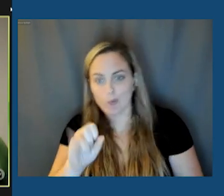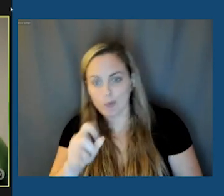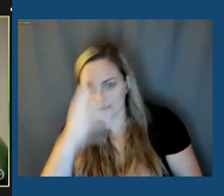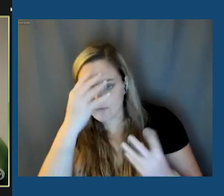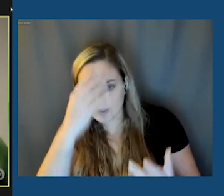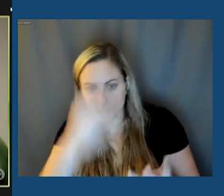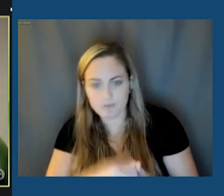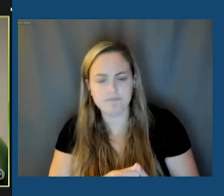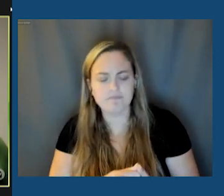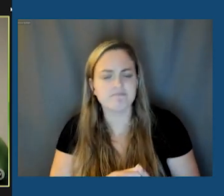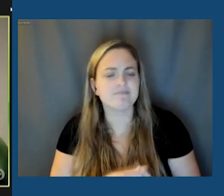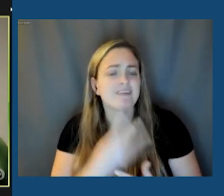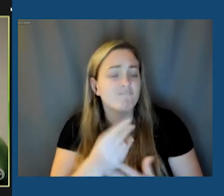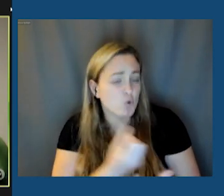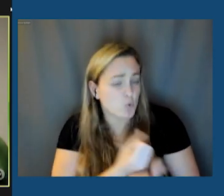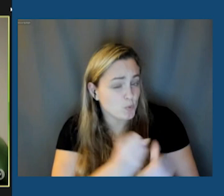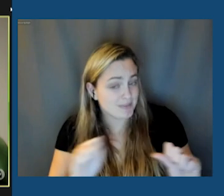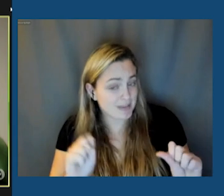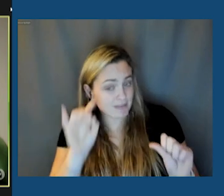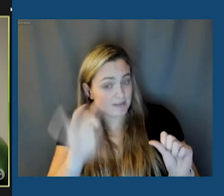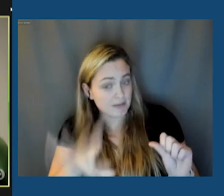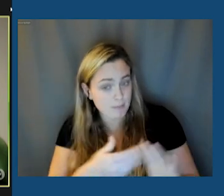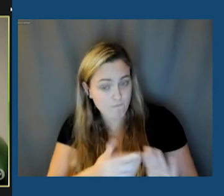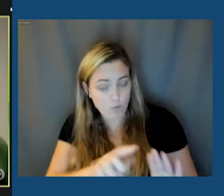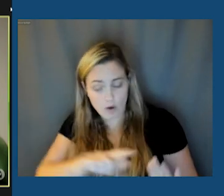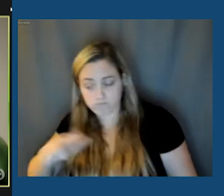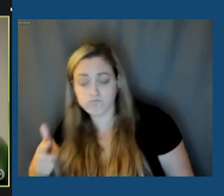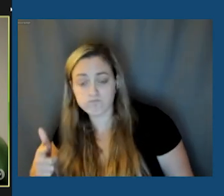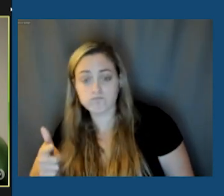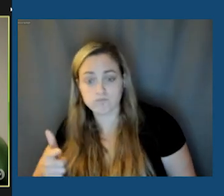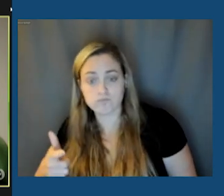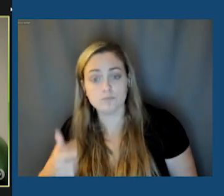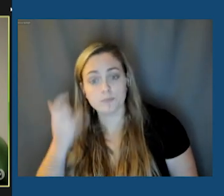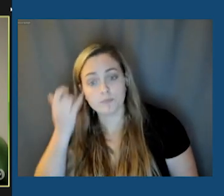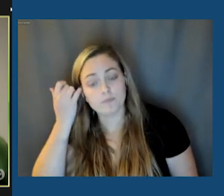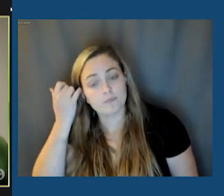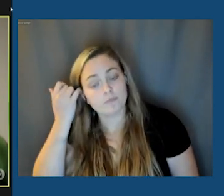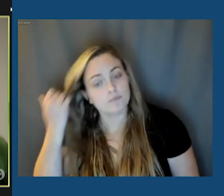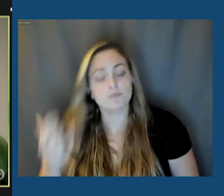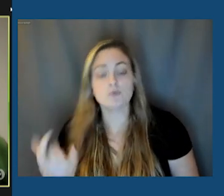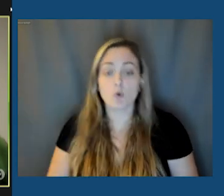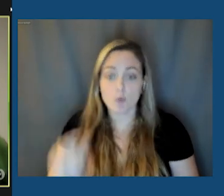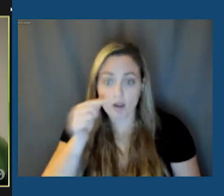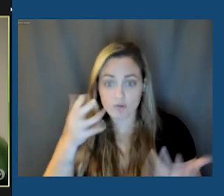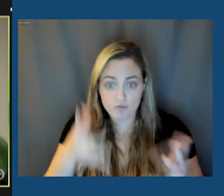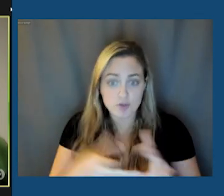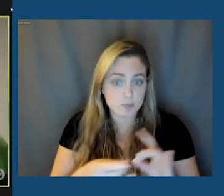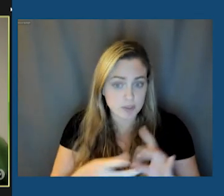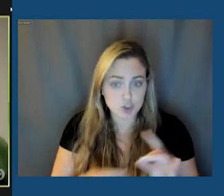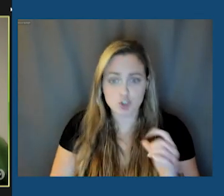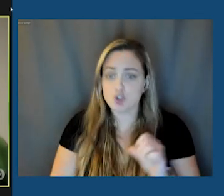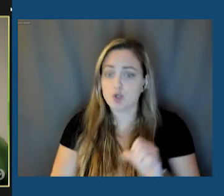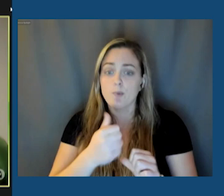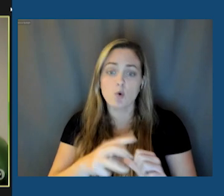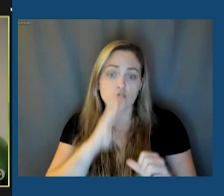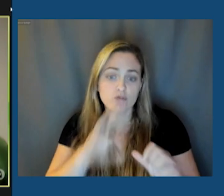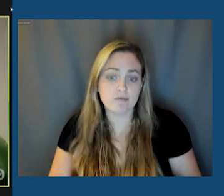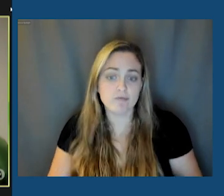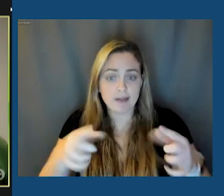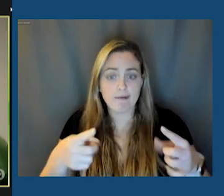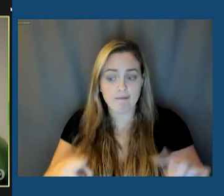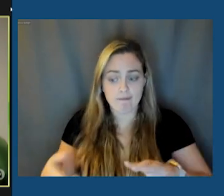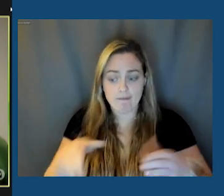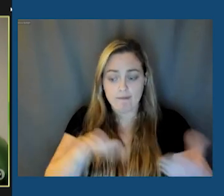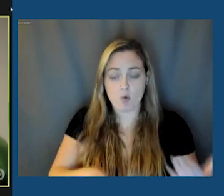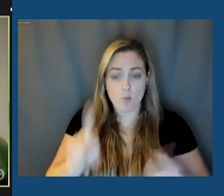a couple safety tips before I turn it over to Commissioner Sagos. As the governor said, most flooding deaths occur during when people